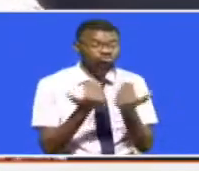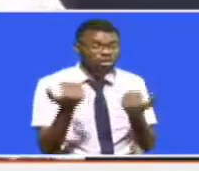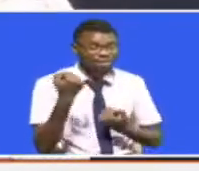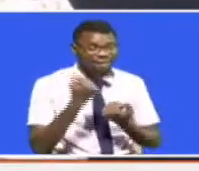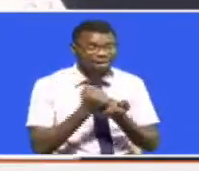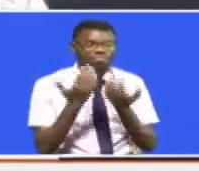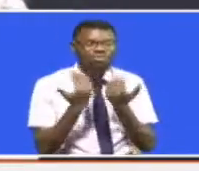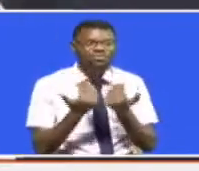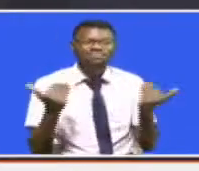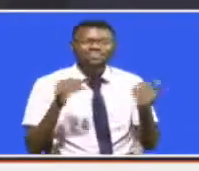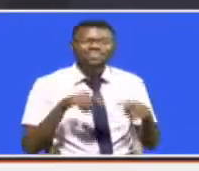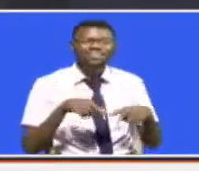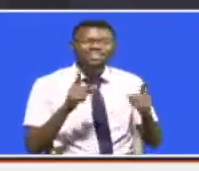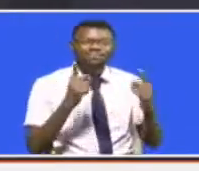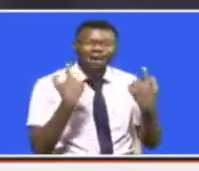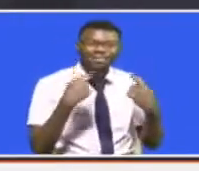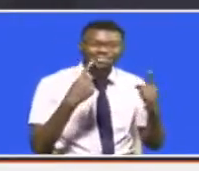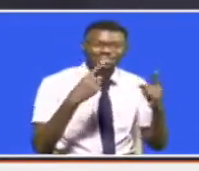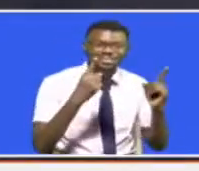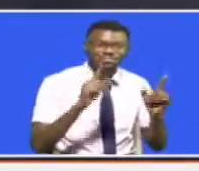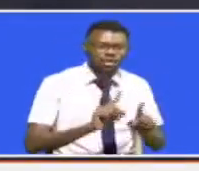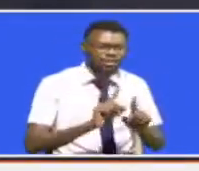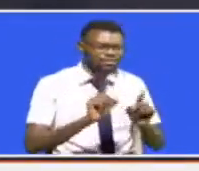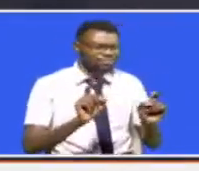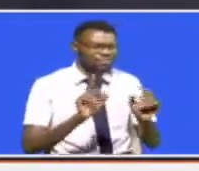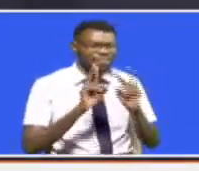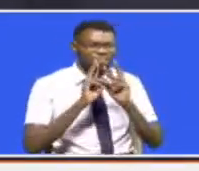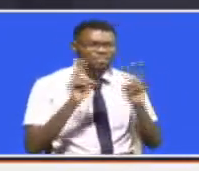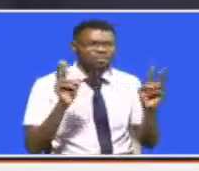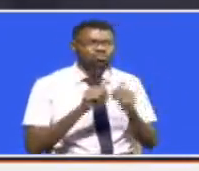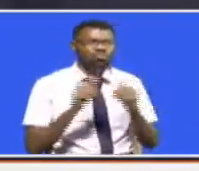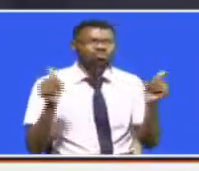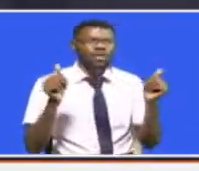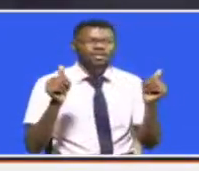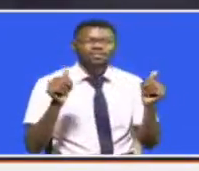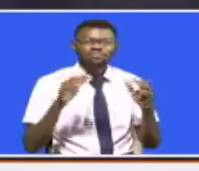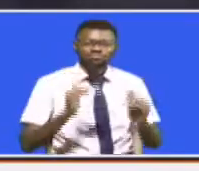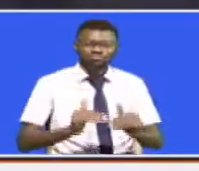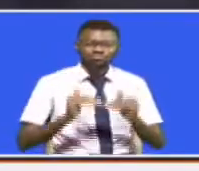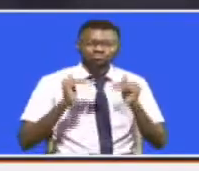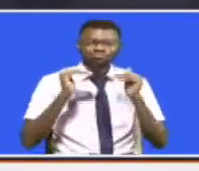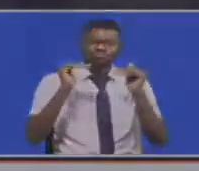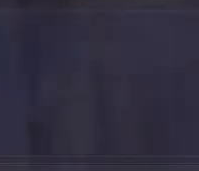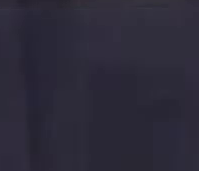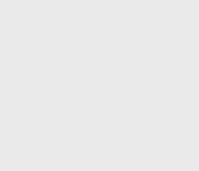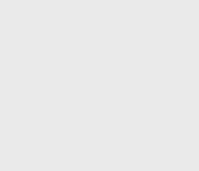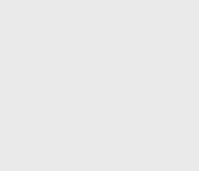our children wapate examination in peace so that they can move to the next level.